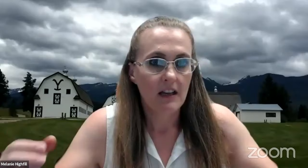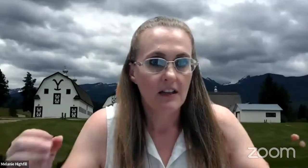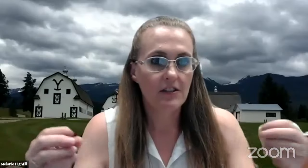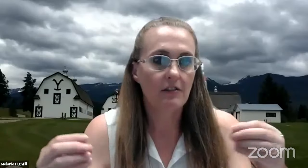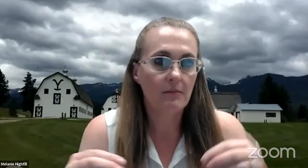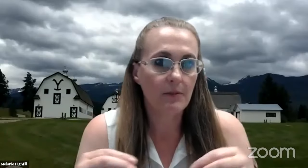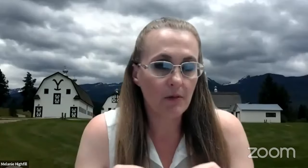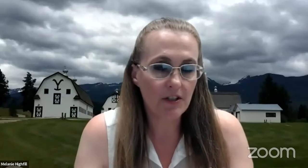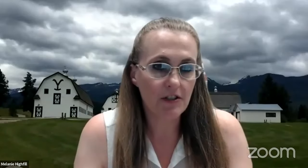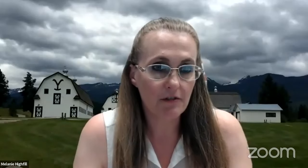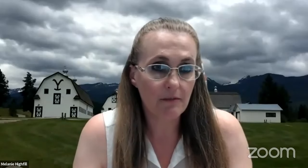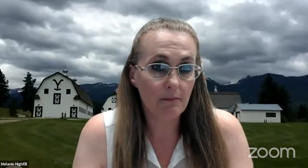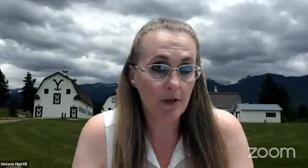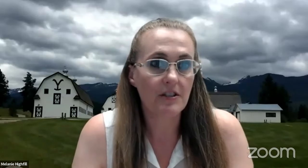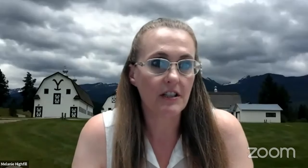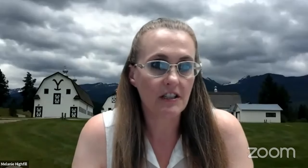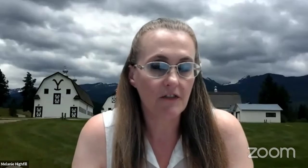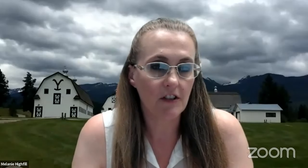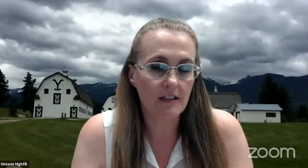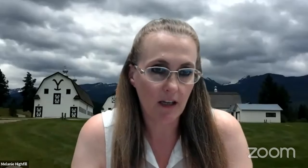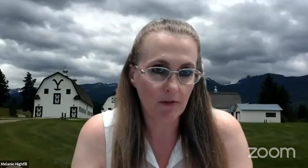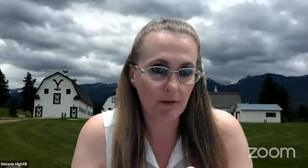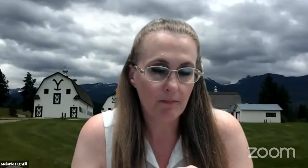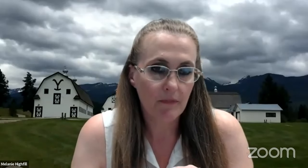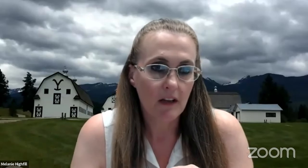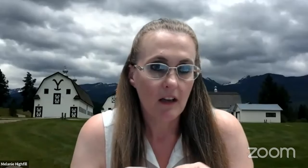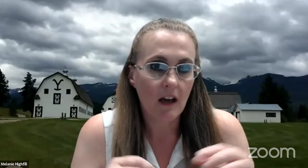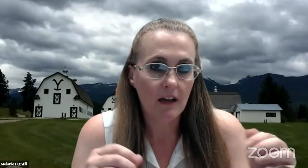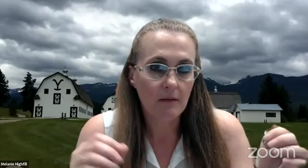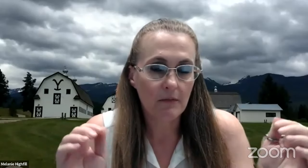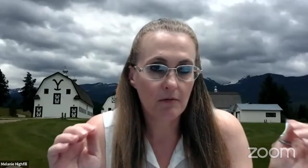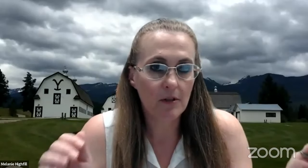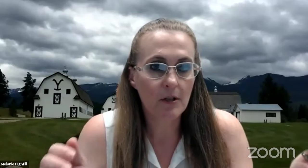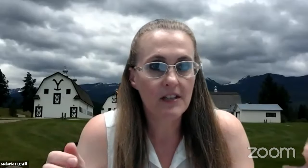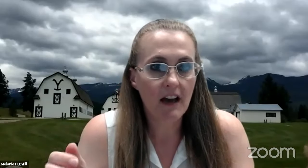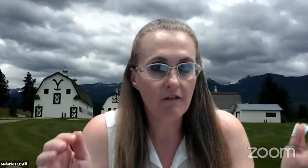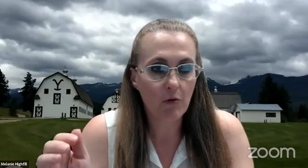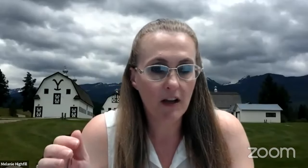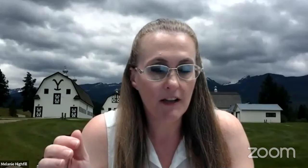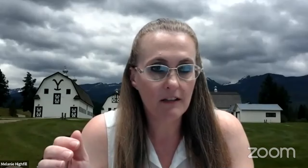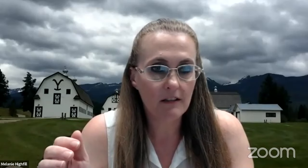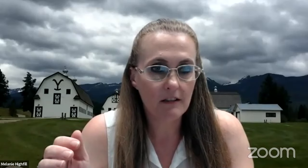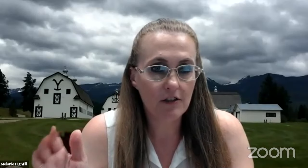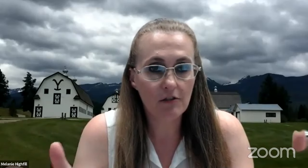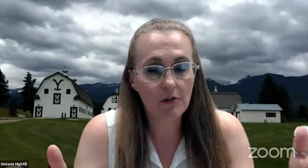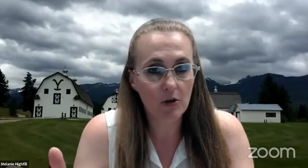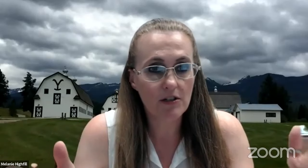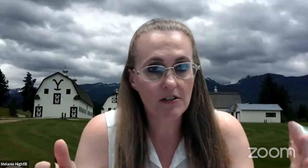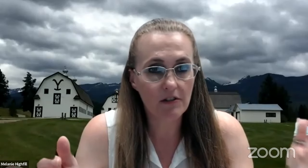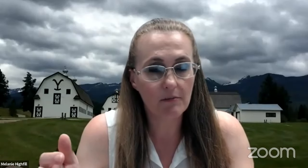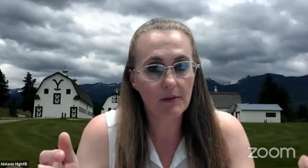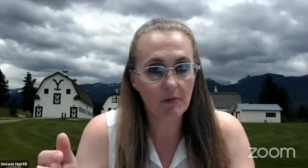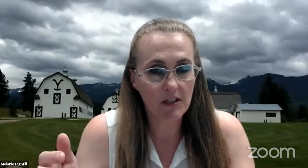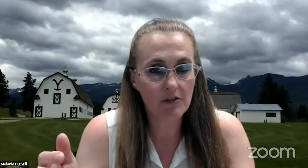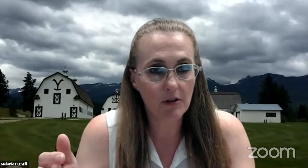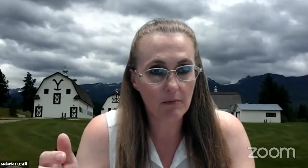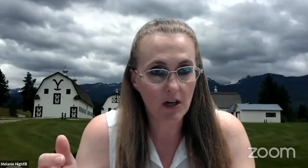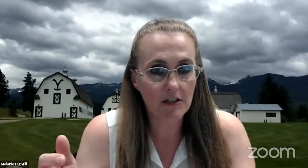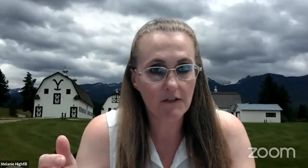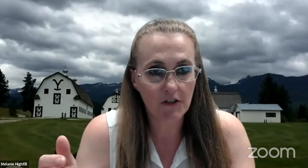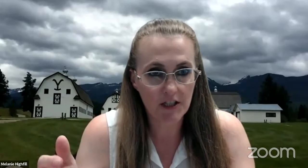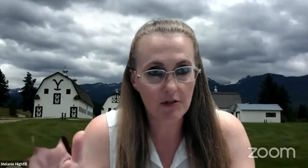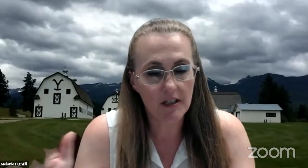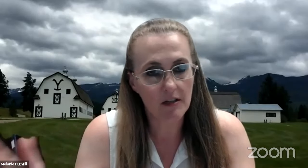tables. So there'll be 1 student per 6-foot table. The rooms have 2 doors. So there'll be 1